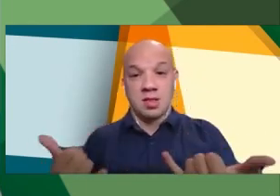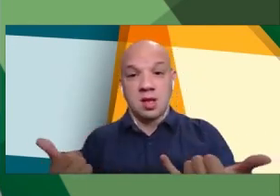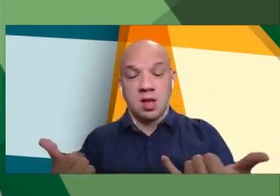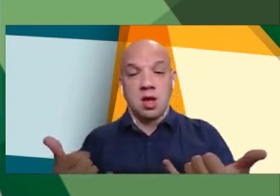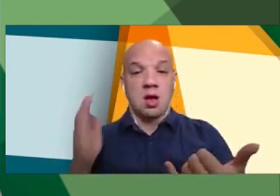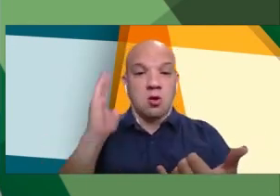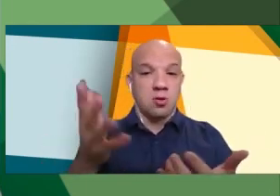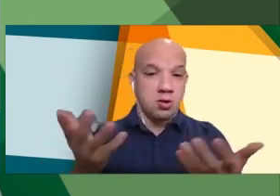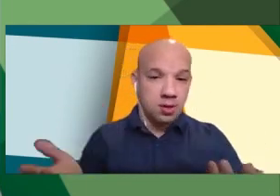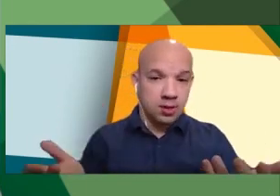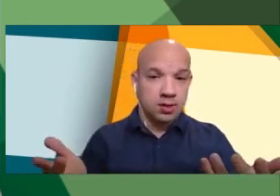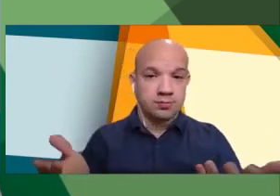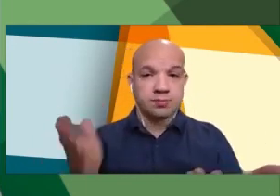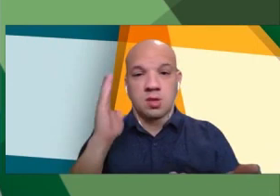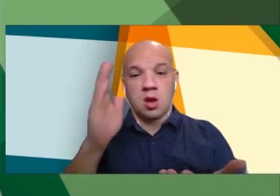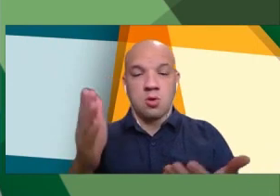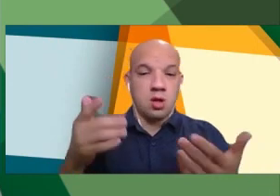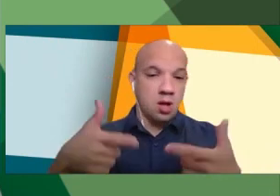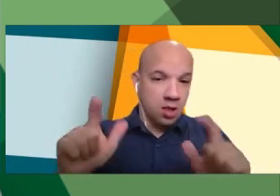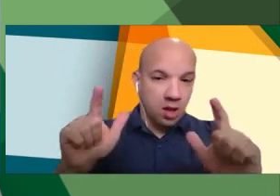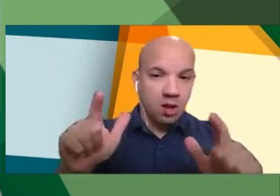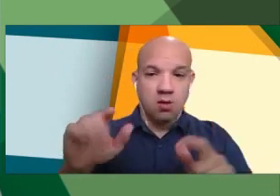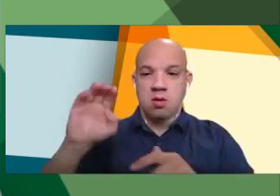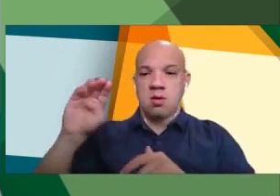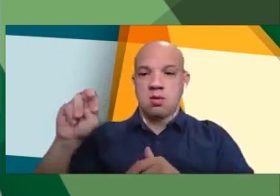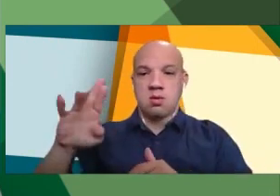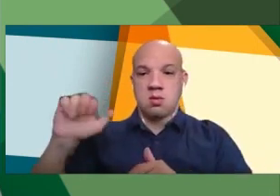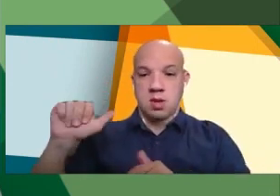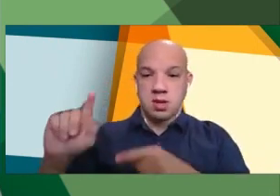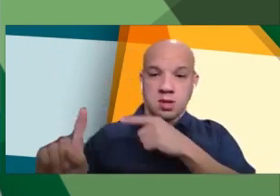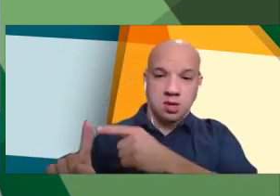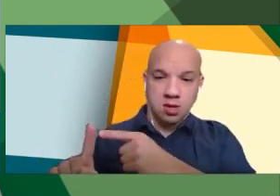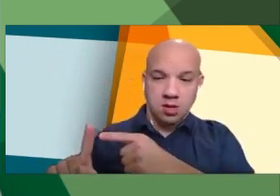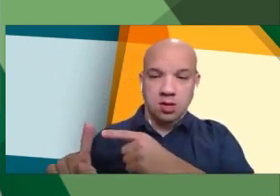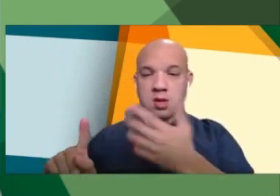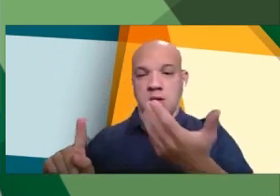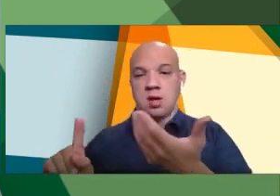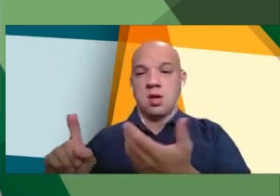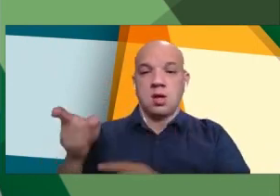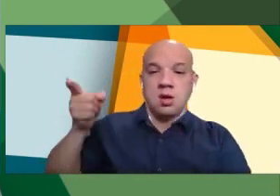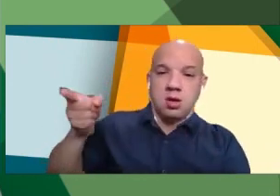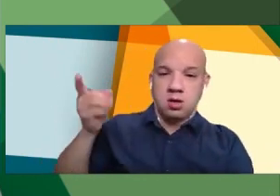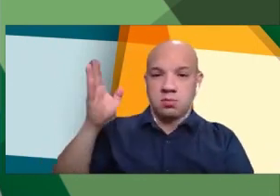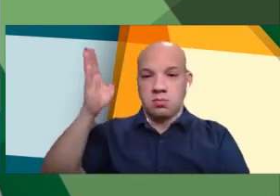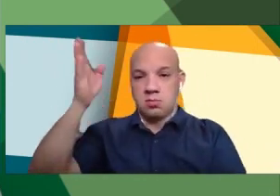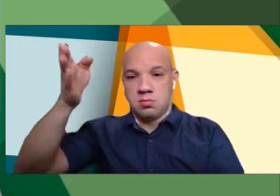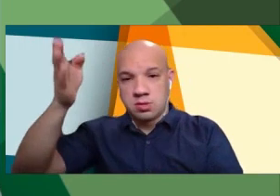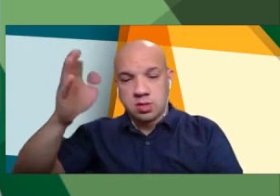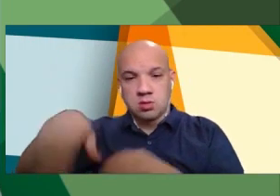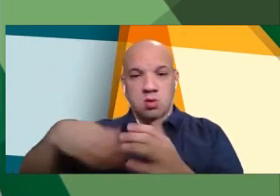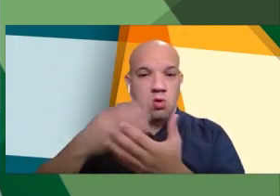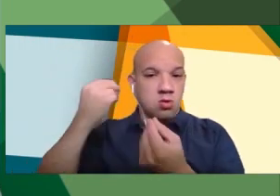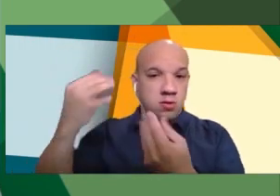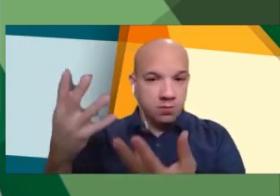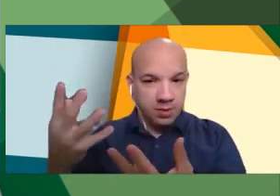I will permit to Maria to present the information